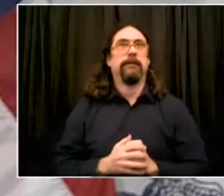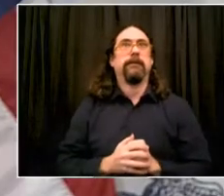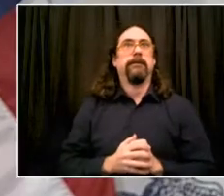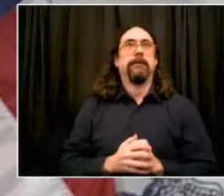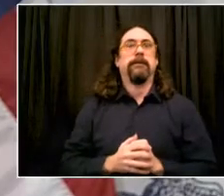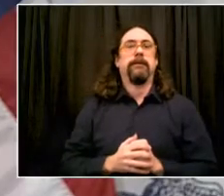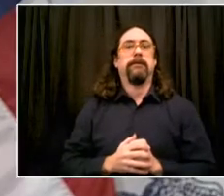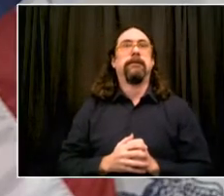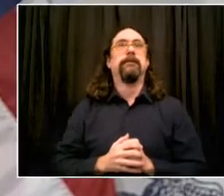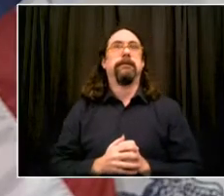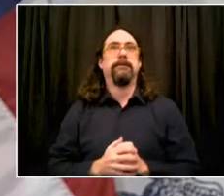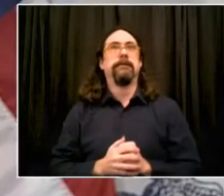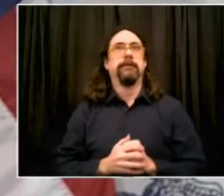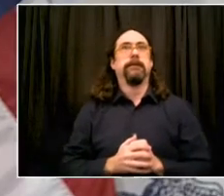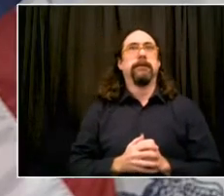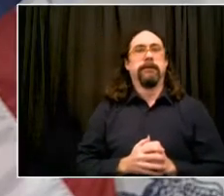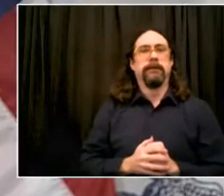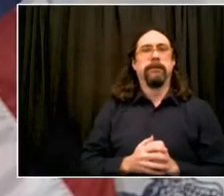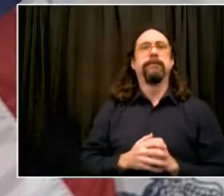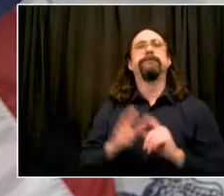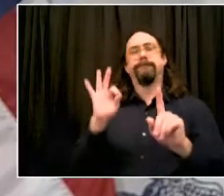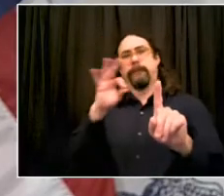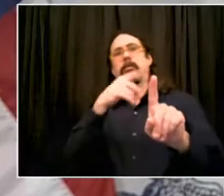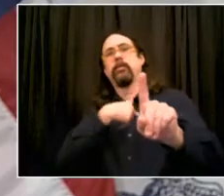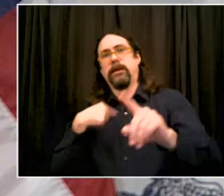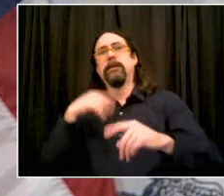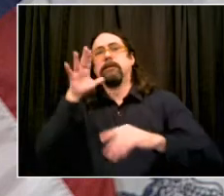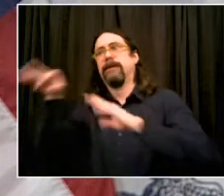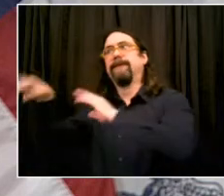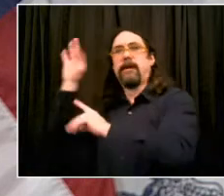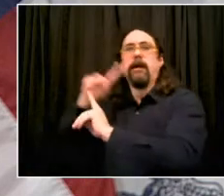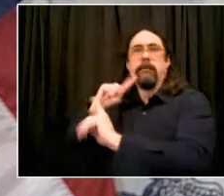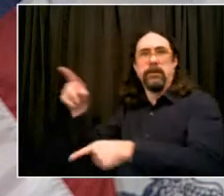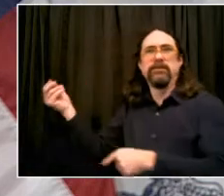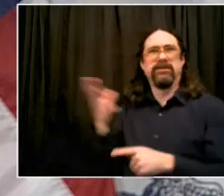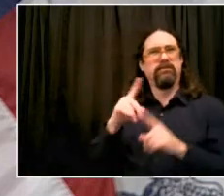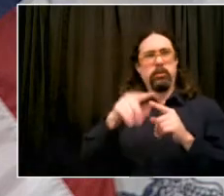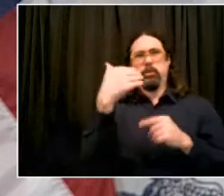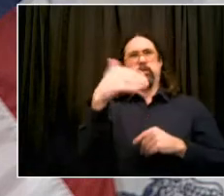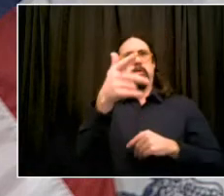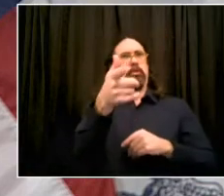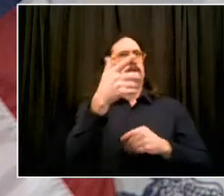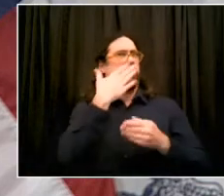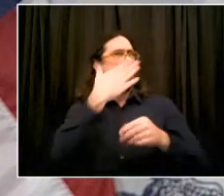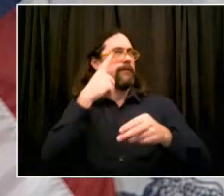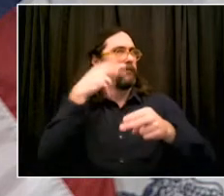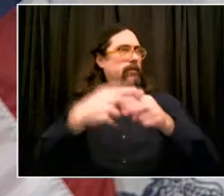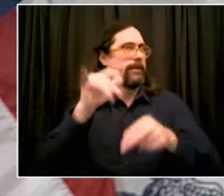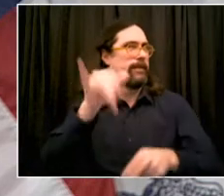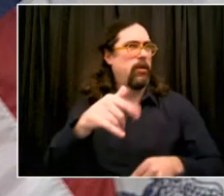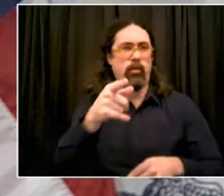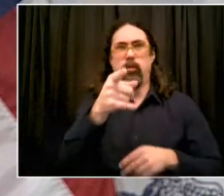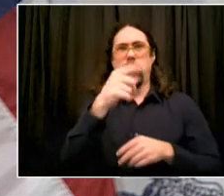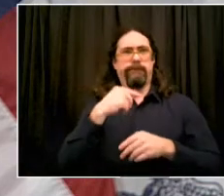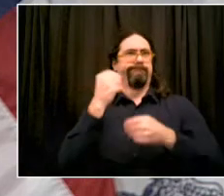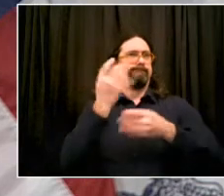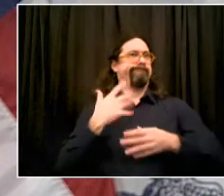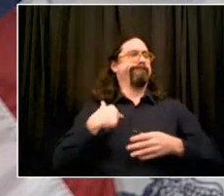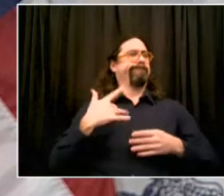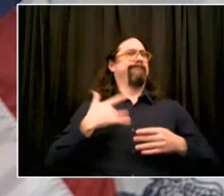a pattern of health and safety problems, if we're having at that site, we're obviously going to have to do something very specific to address it. We'll get you an update later